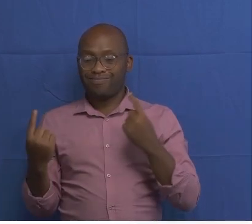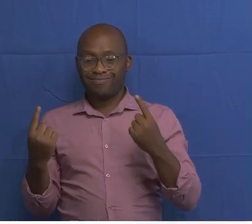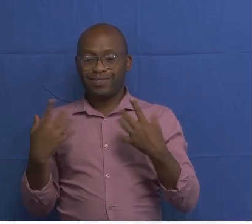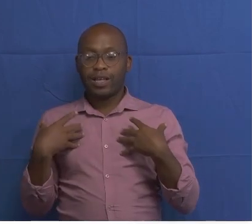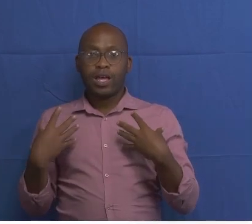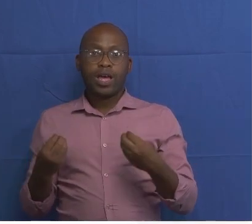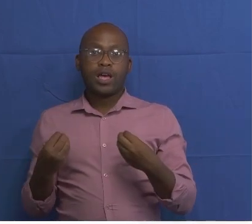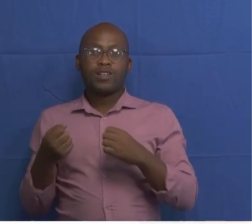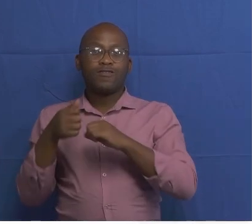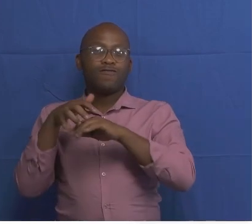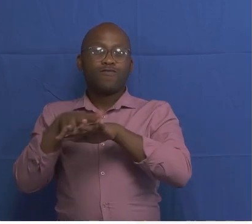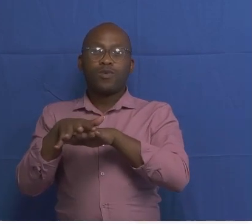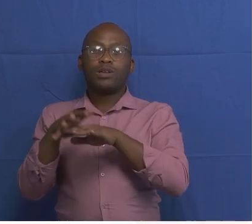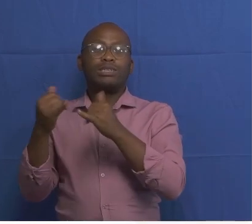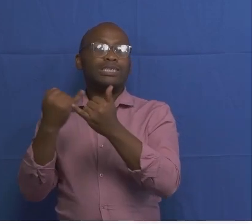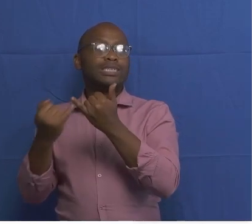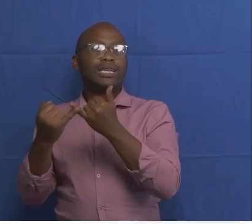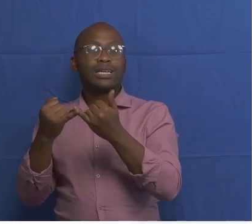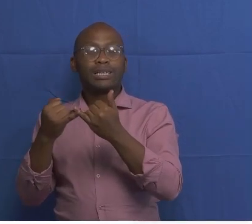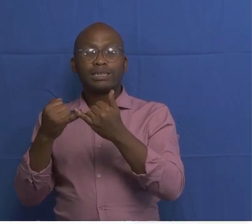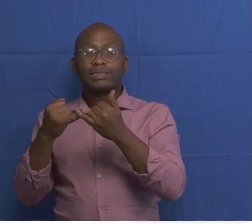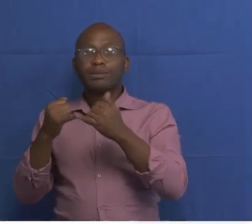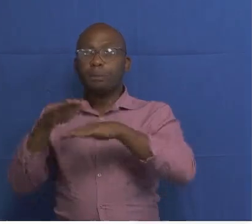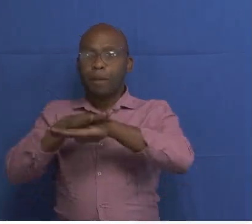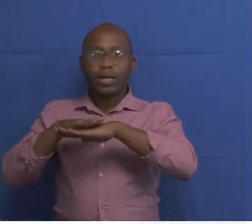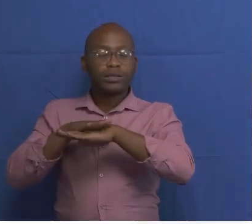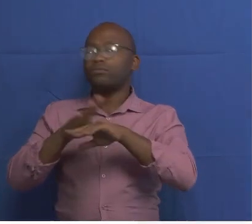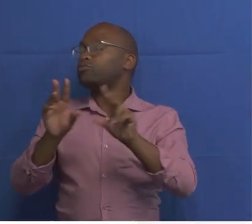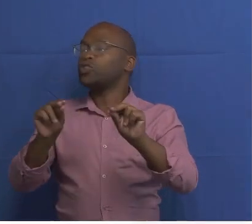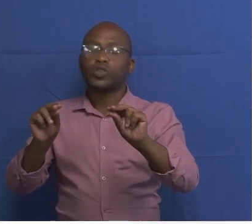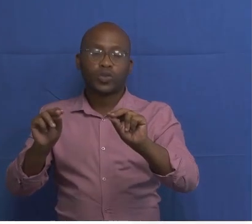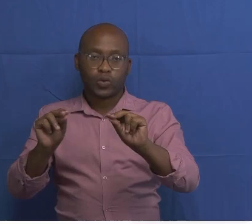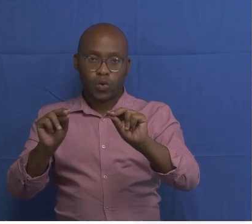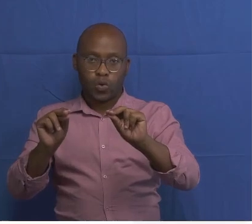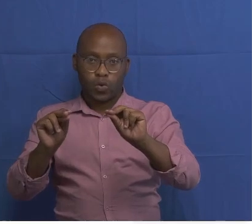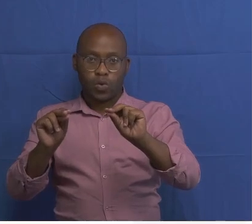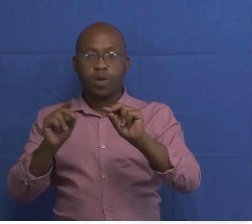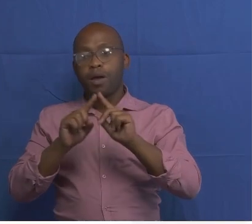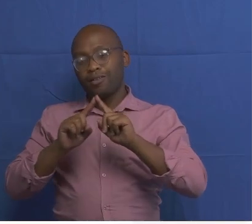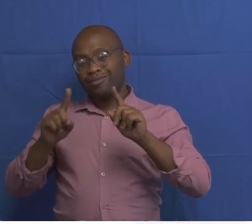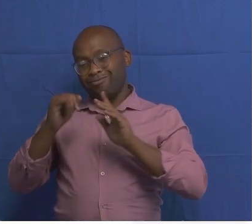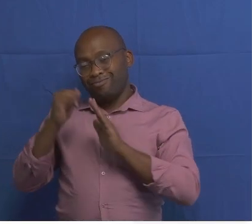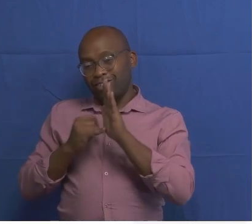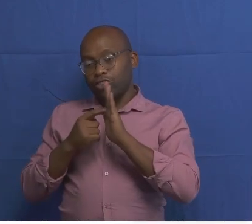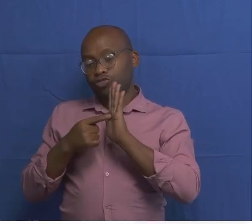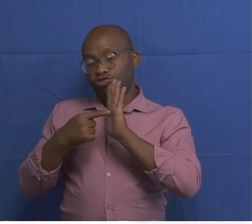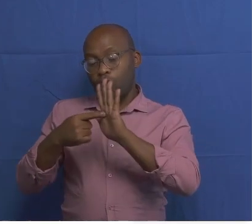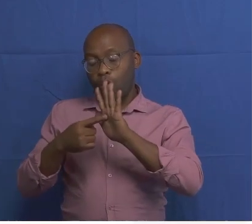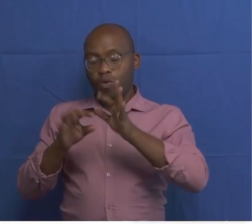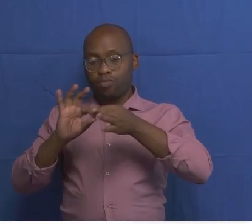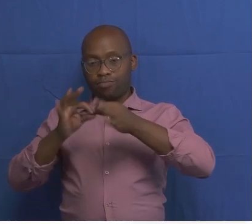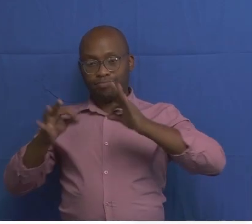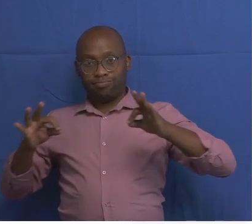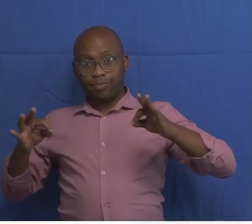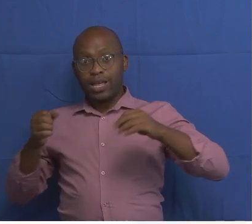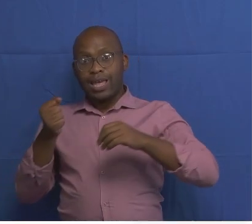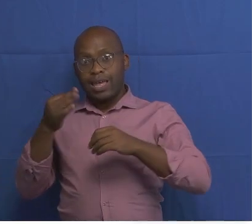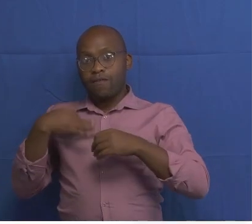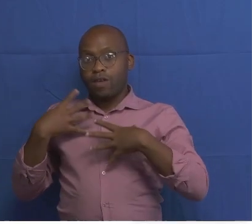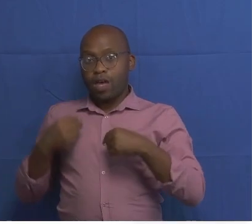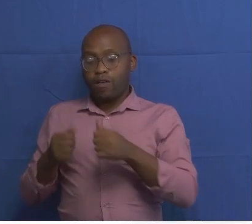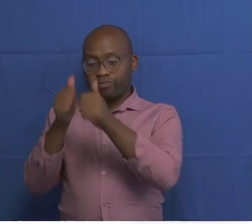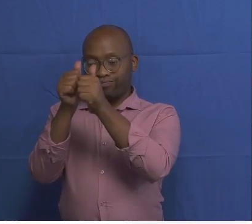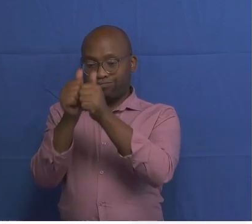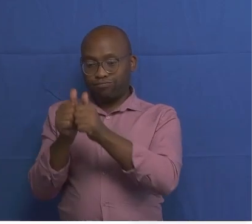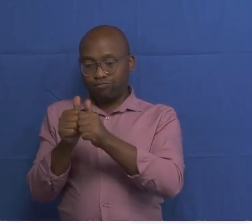So this is not a sex-linked inheritance, but it just shows us that if you have got dominant alleles, they will be